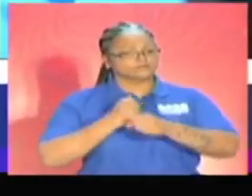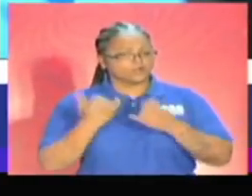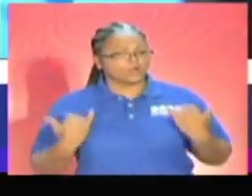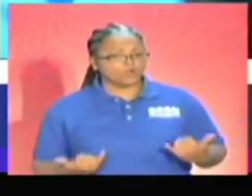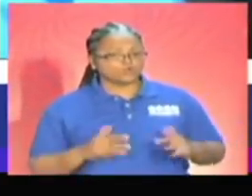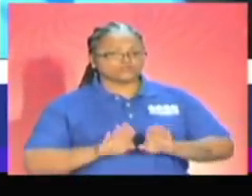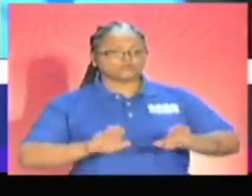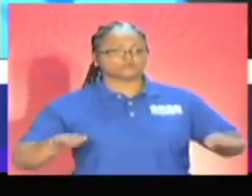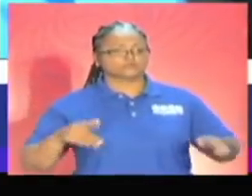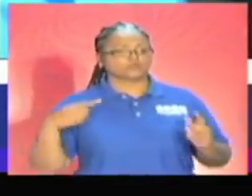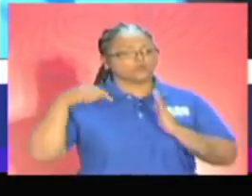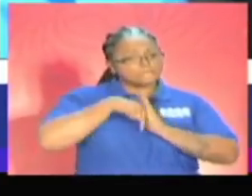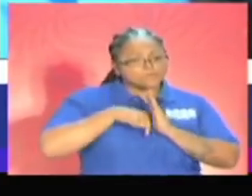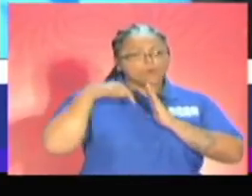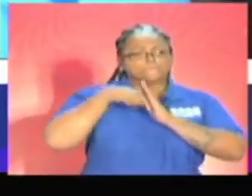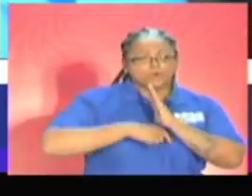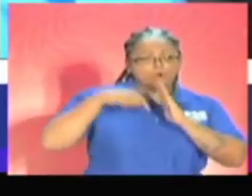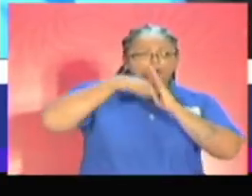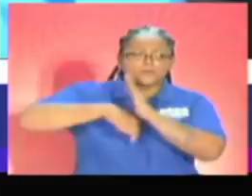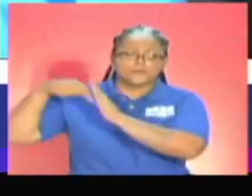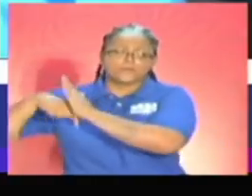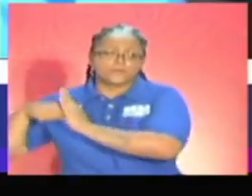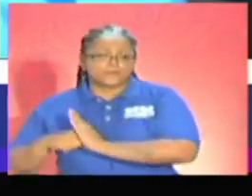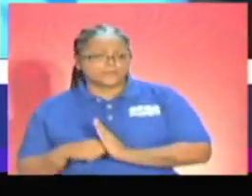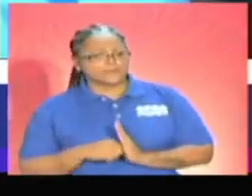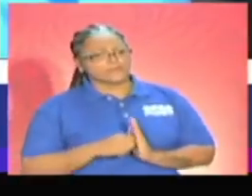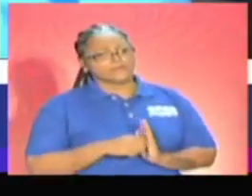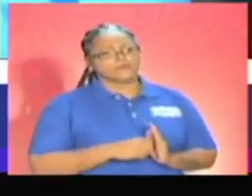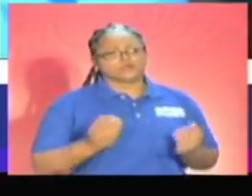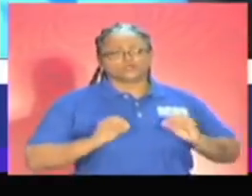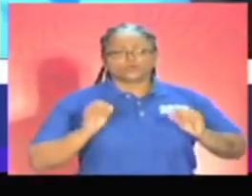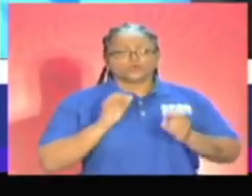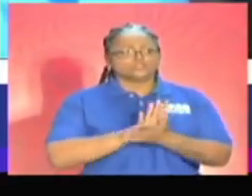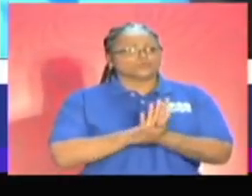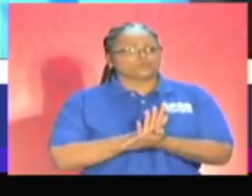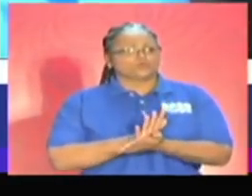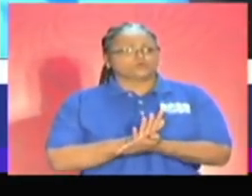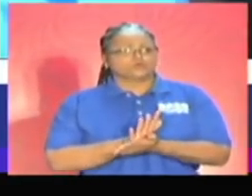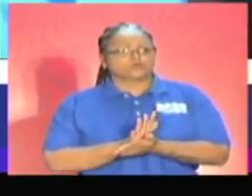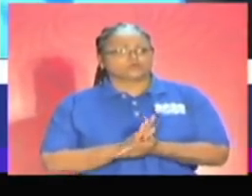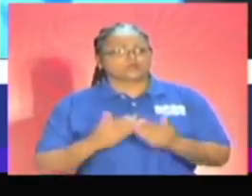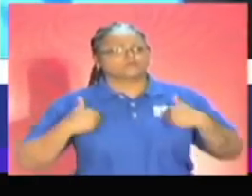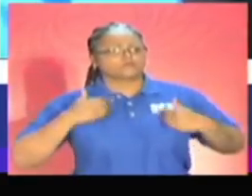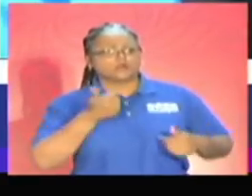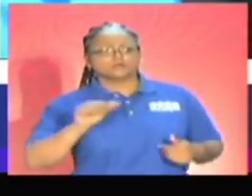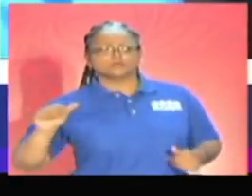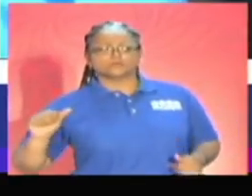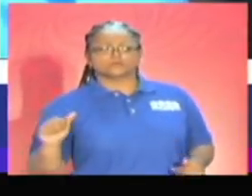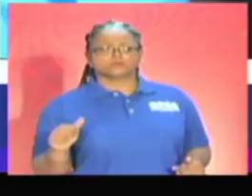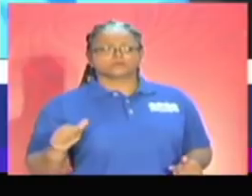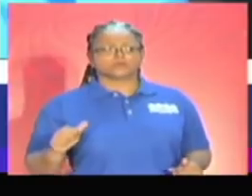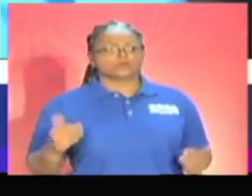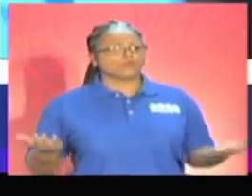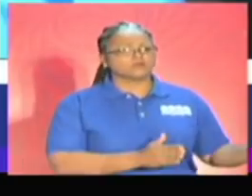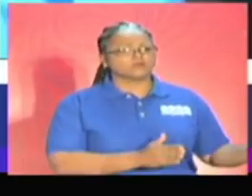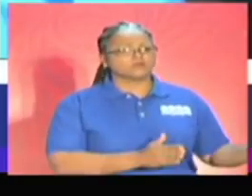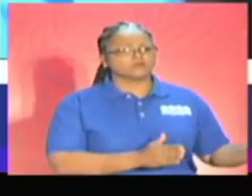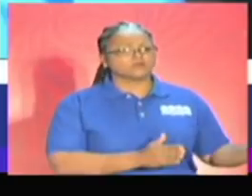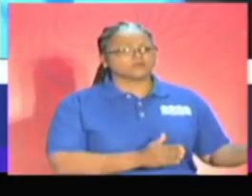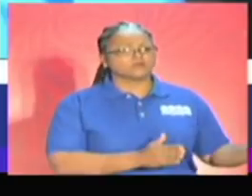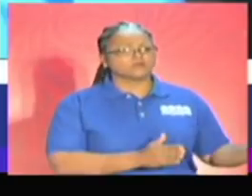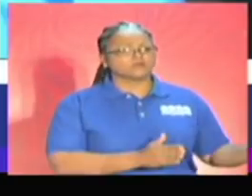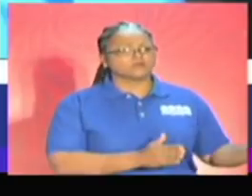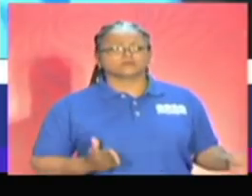a comprehensive response, mental health response program, specifically for children, in preparation for not